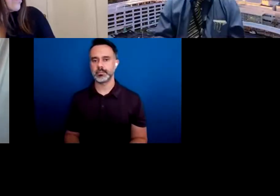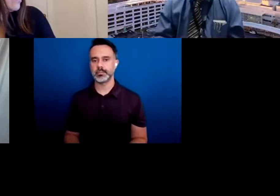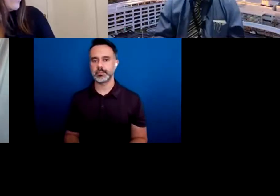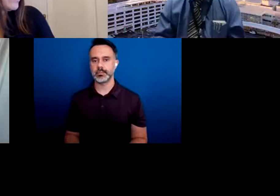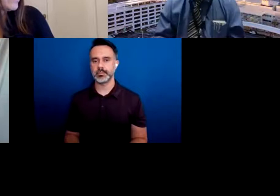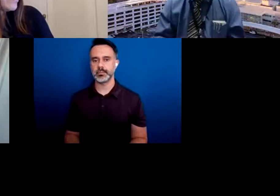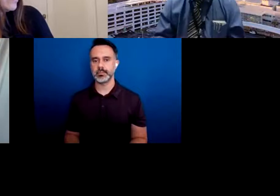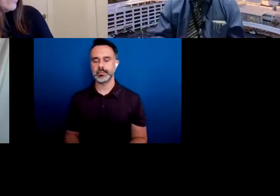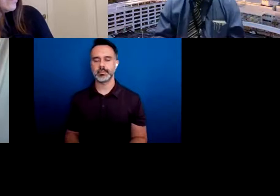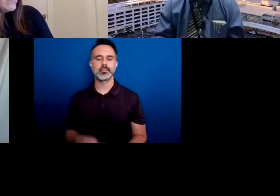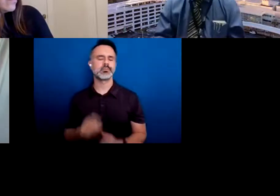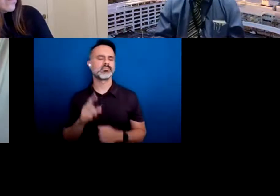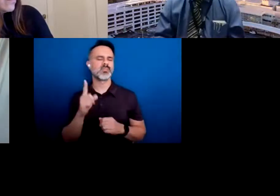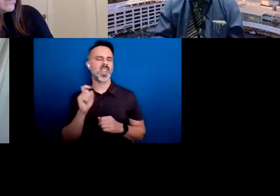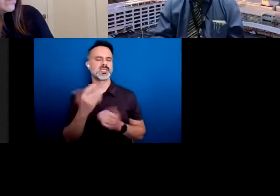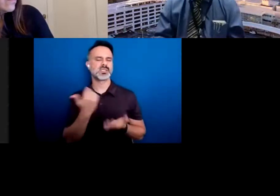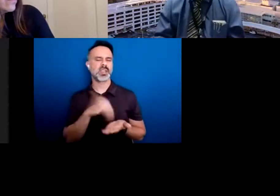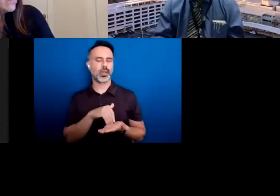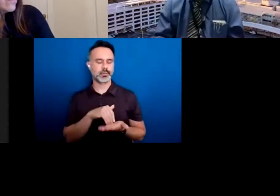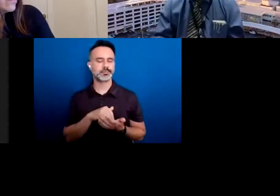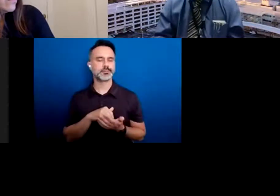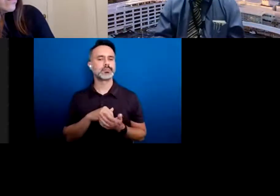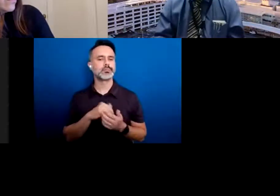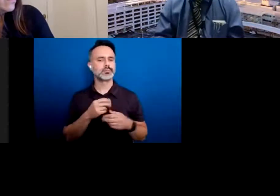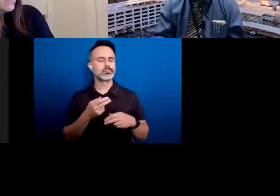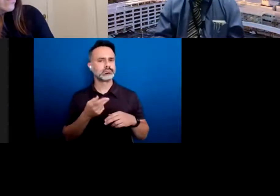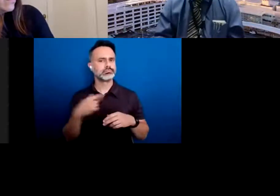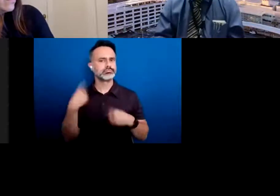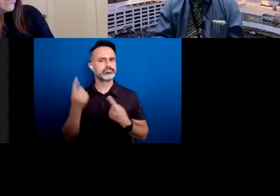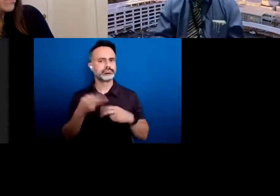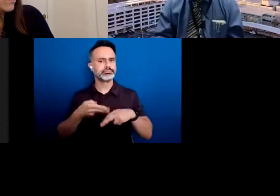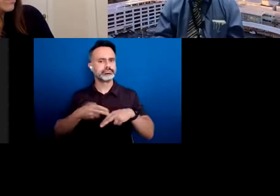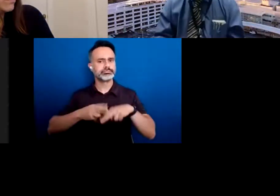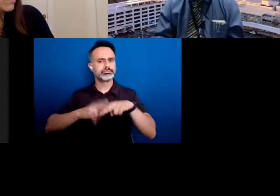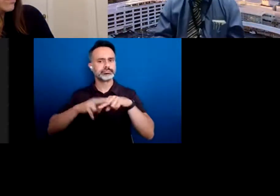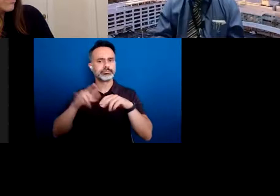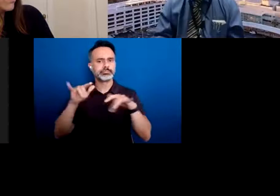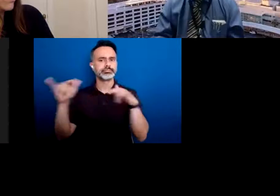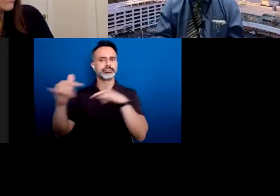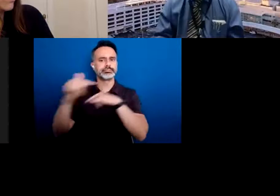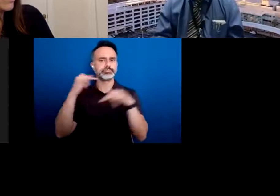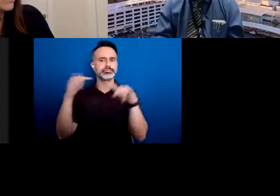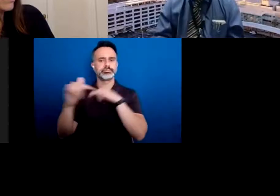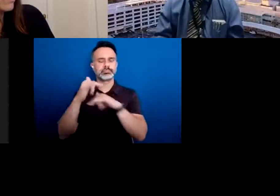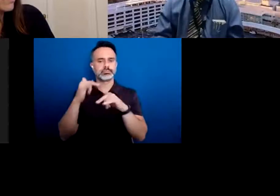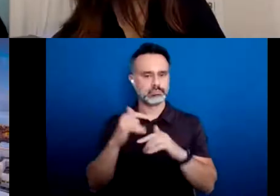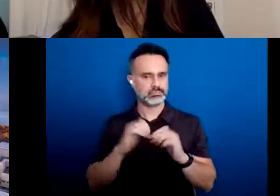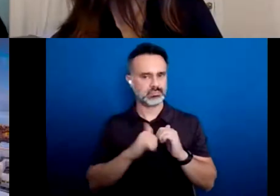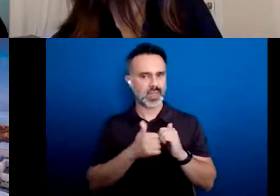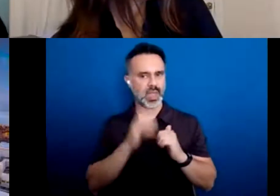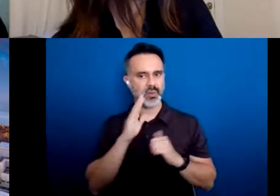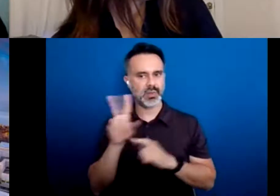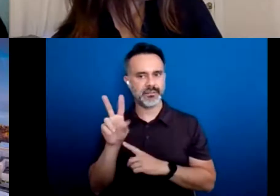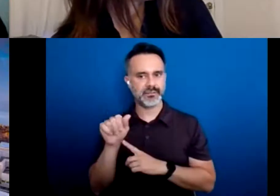Yes. So with the increase in traveling in general, how might variants expand within the